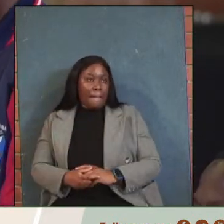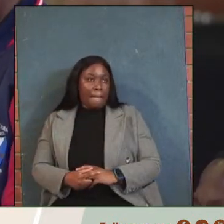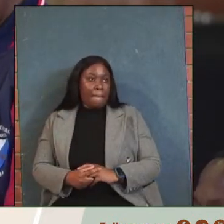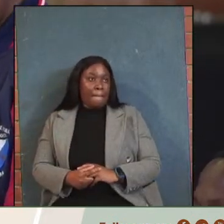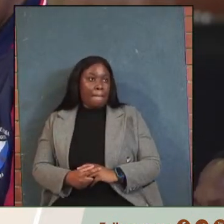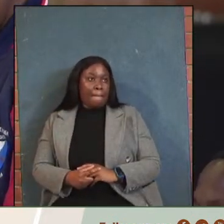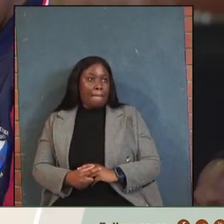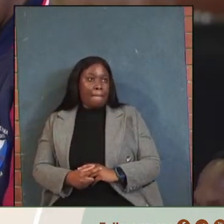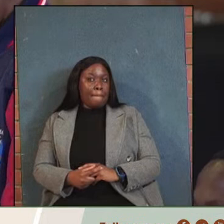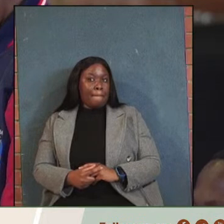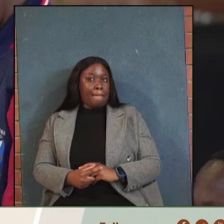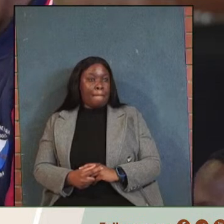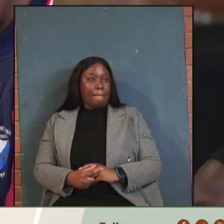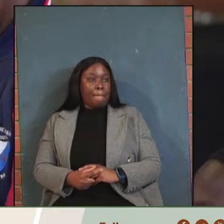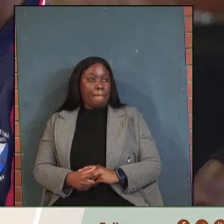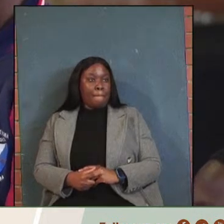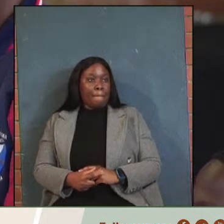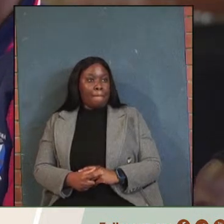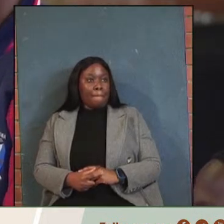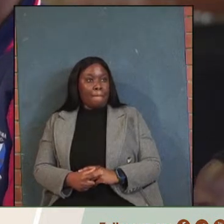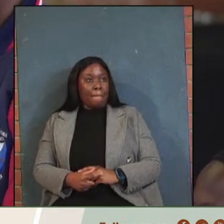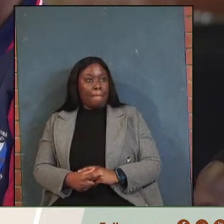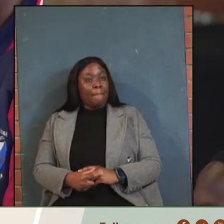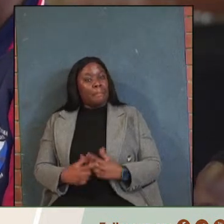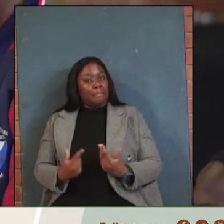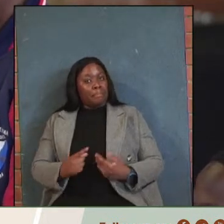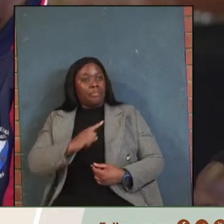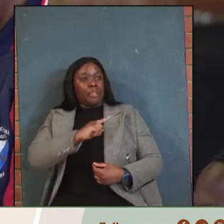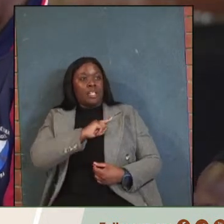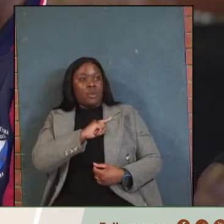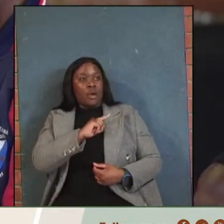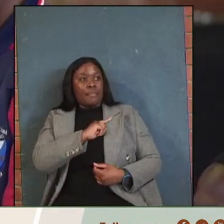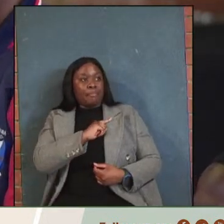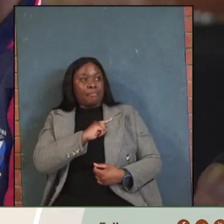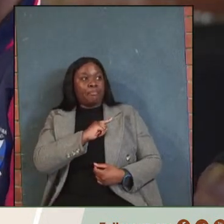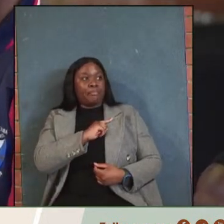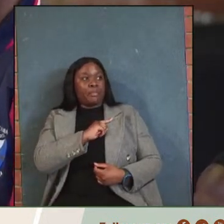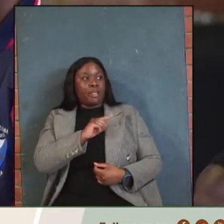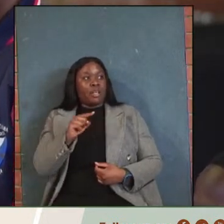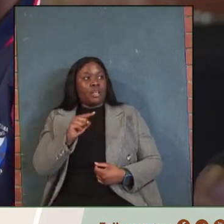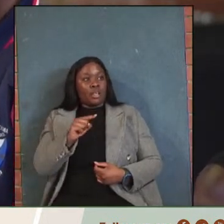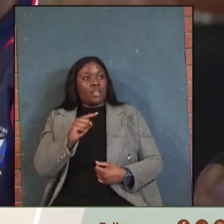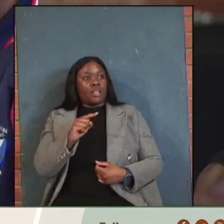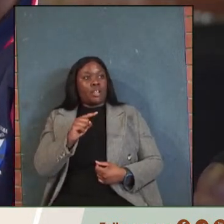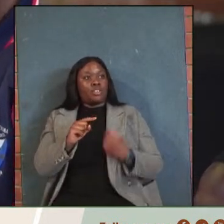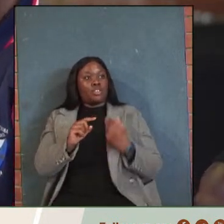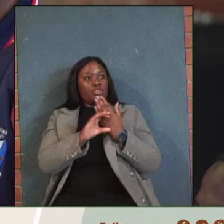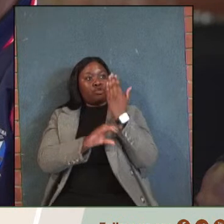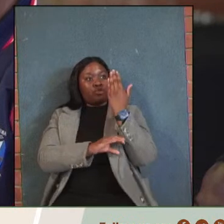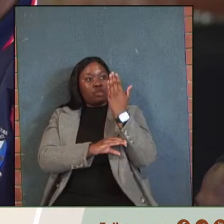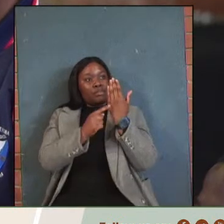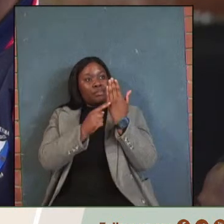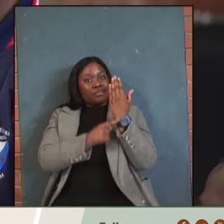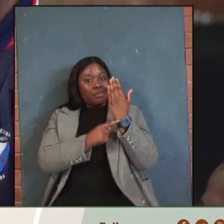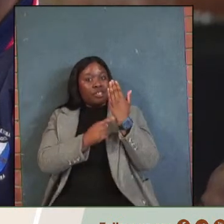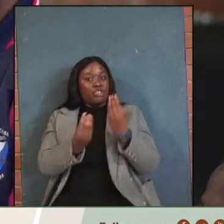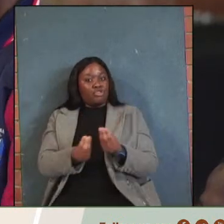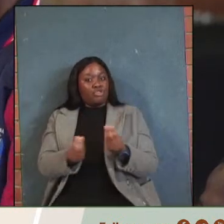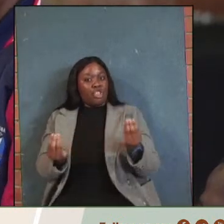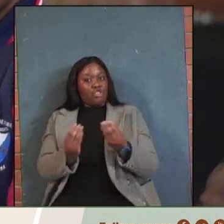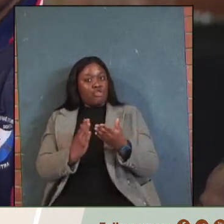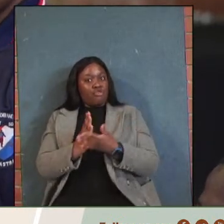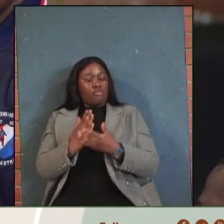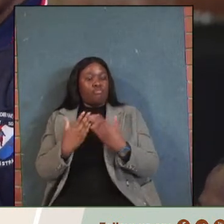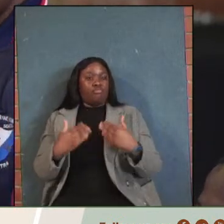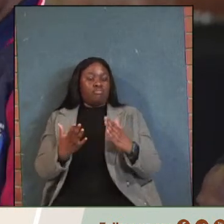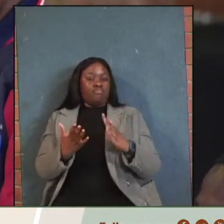and protection. As a result, the drafters of our constitution have made children's rights a priority and